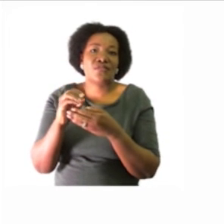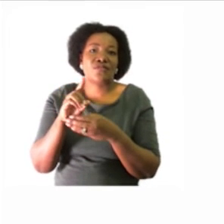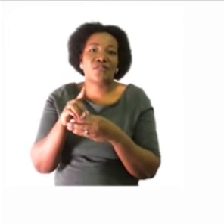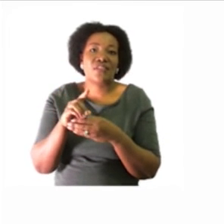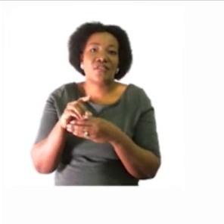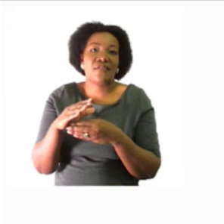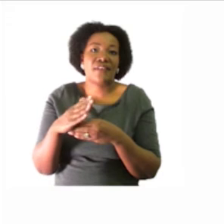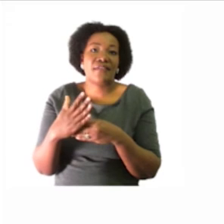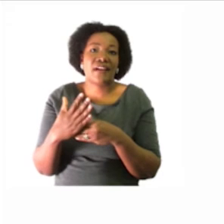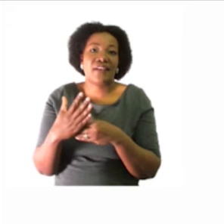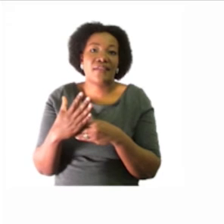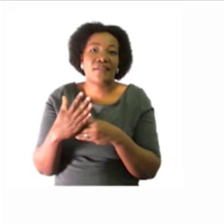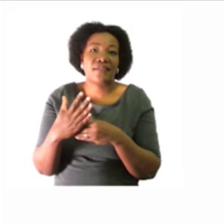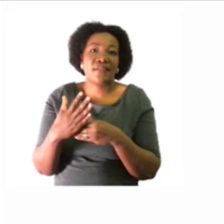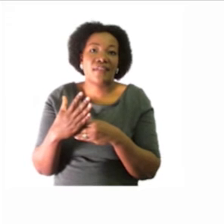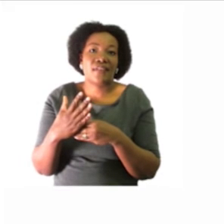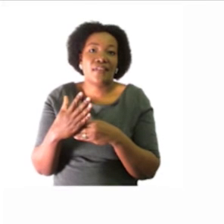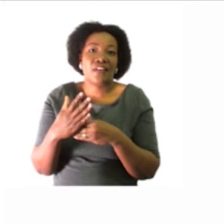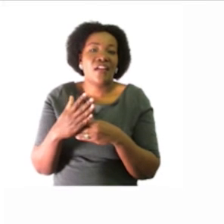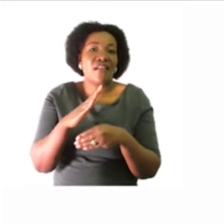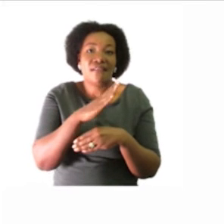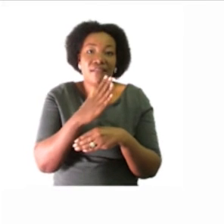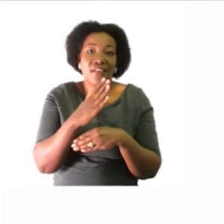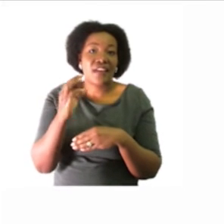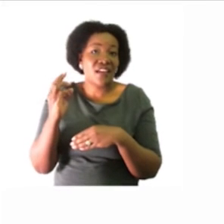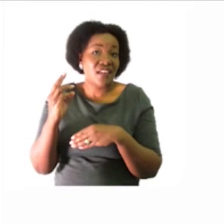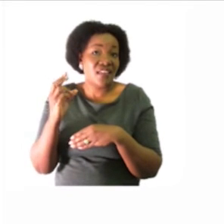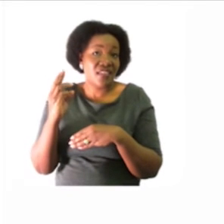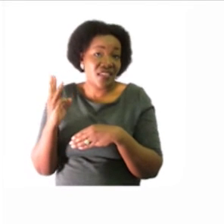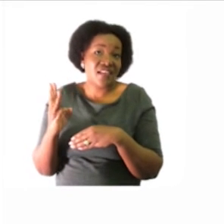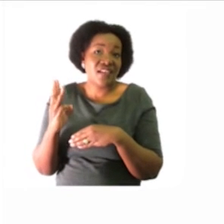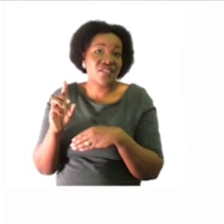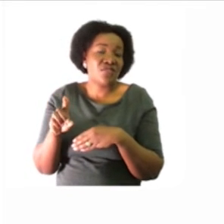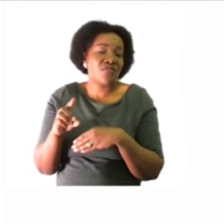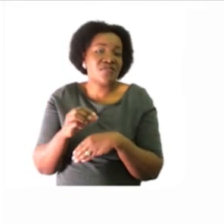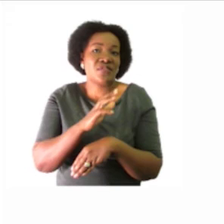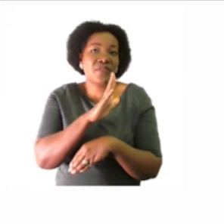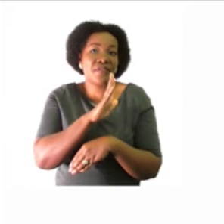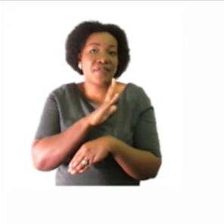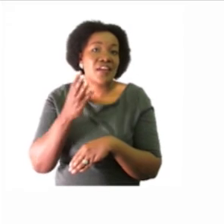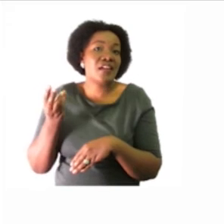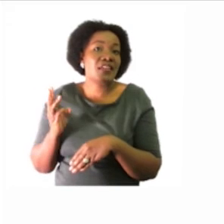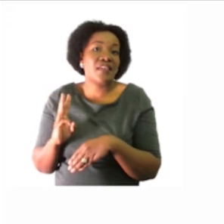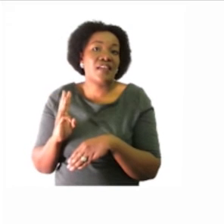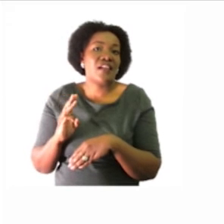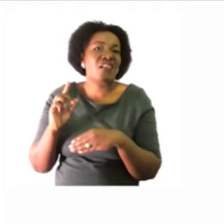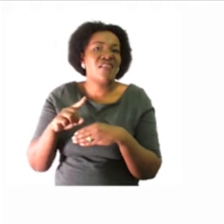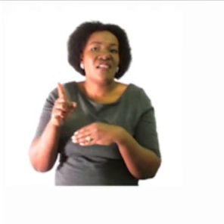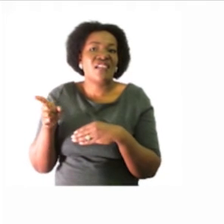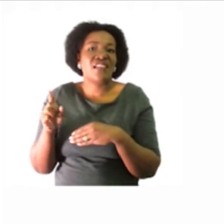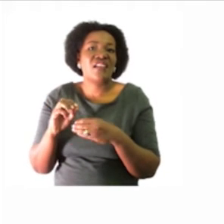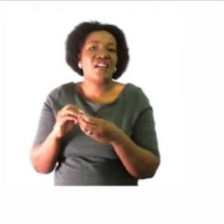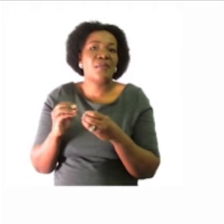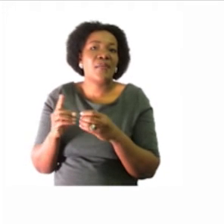be 5 and a 3. All right, now how about the number next door?